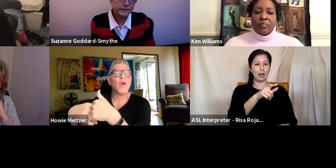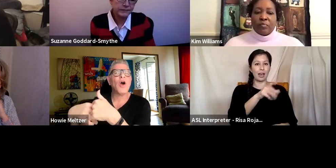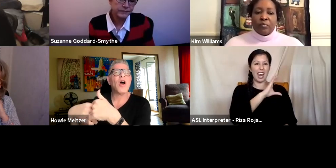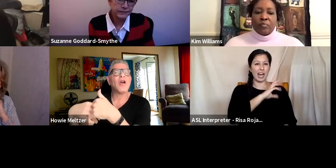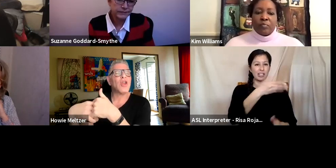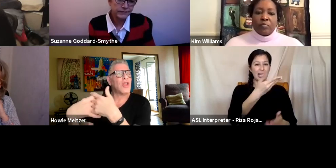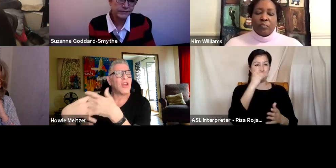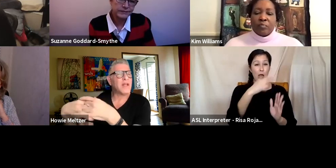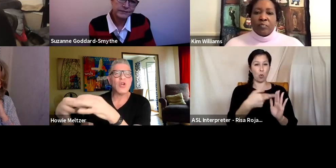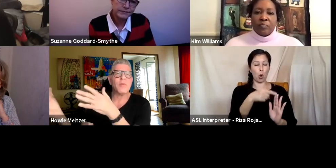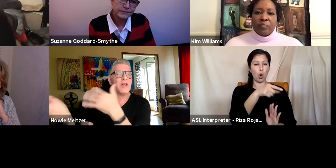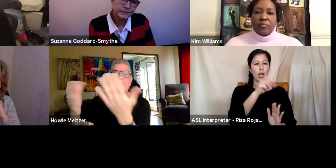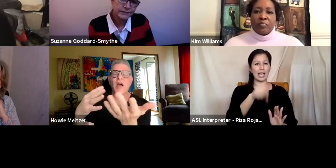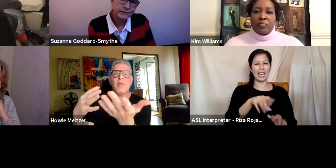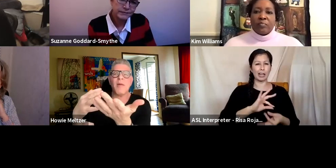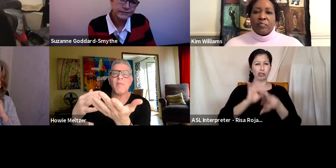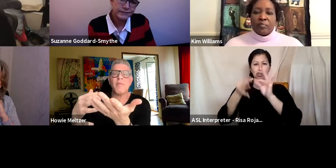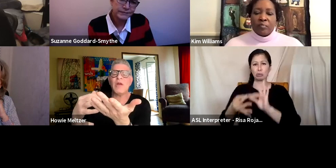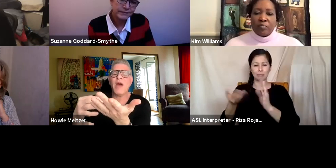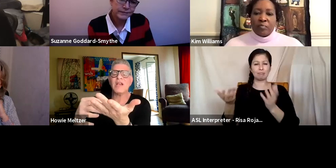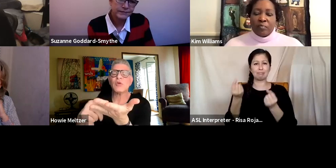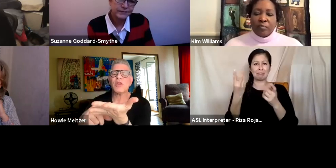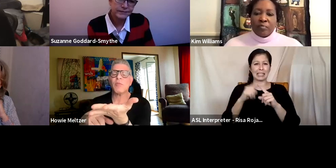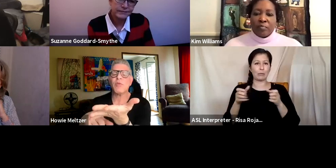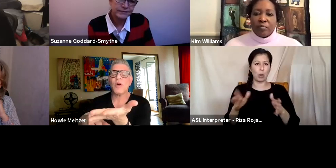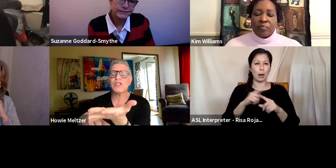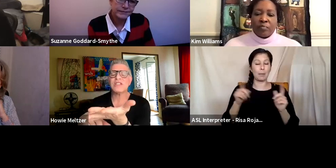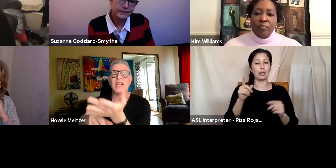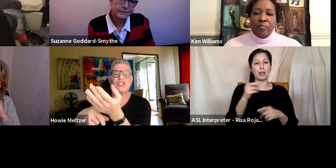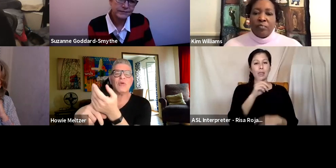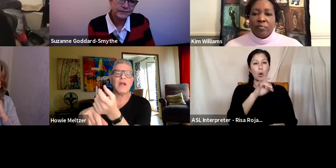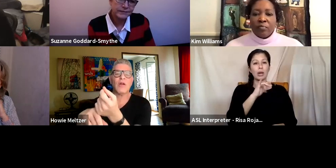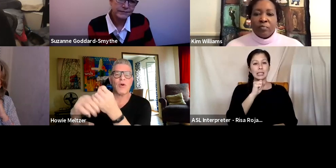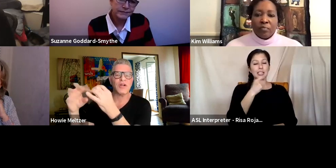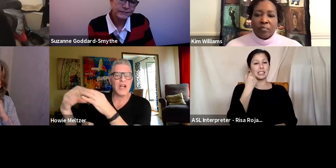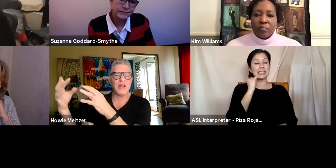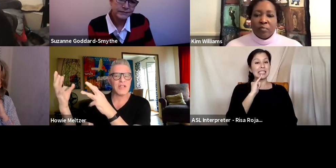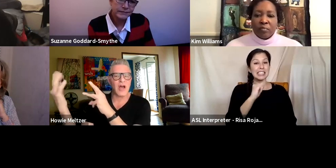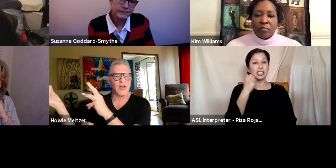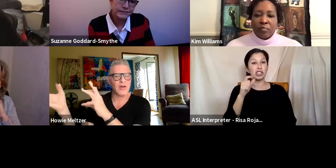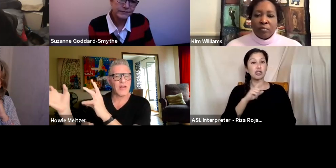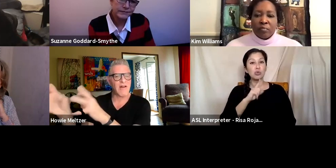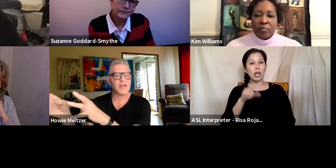for, it could be interpreted many ways, but the question is she real, or is other